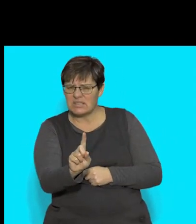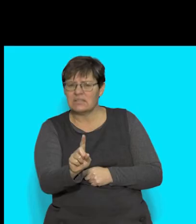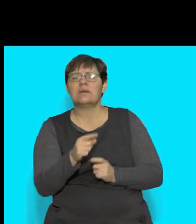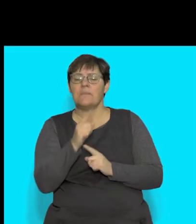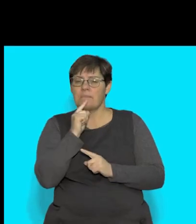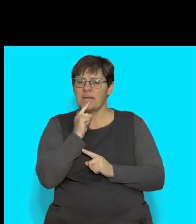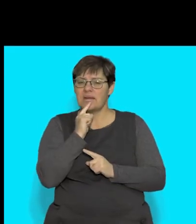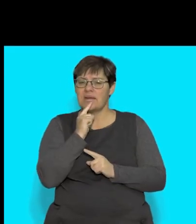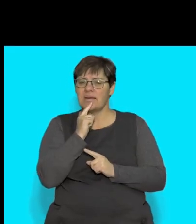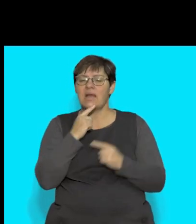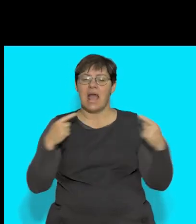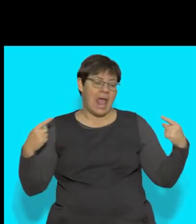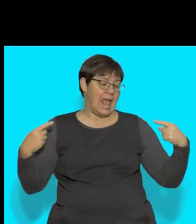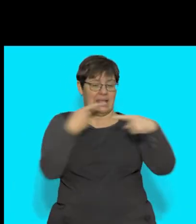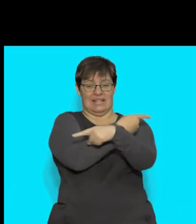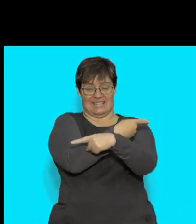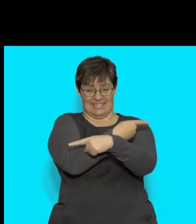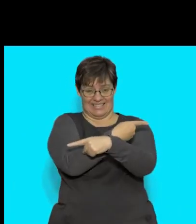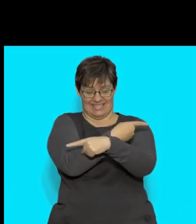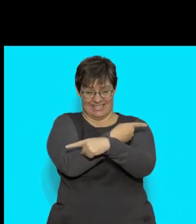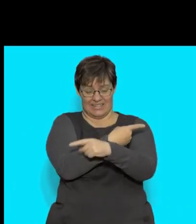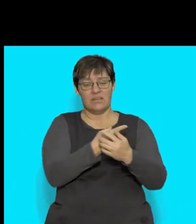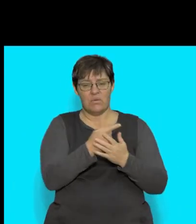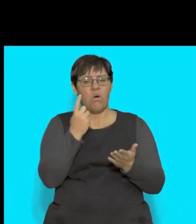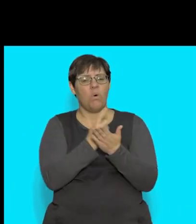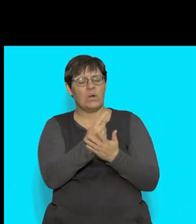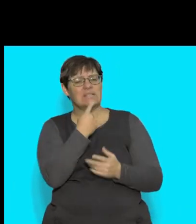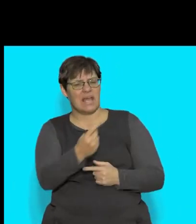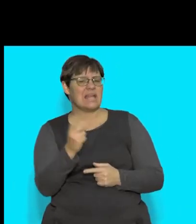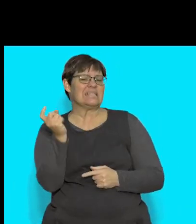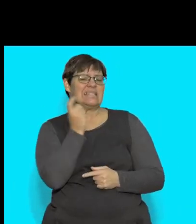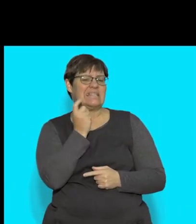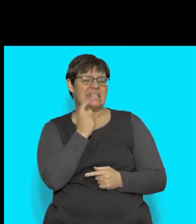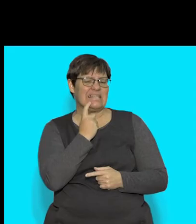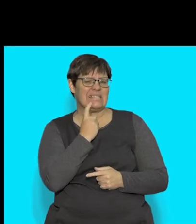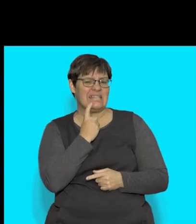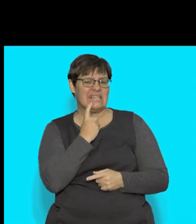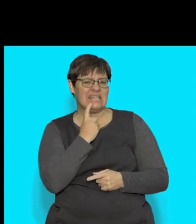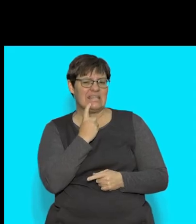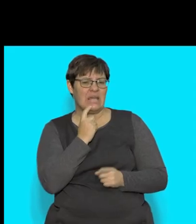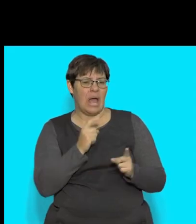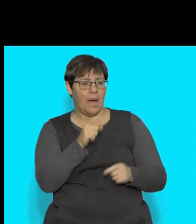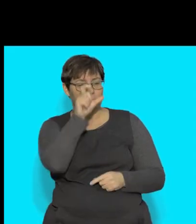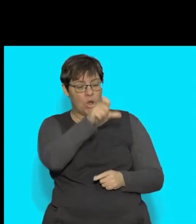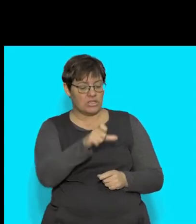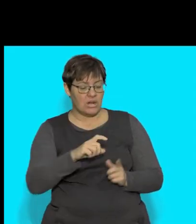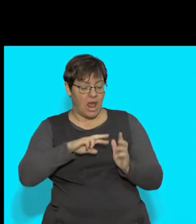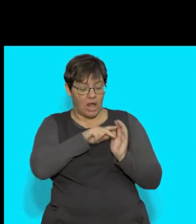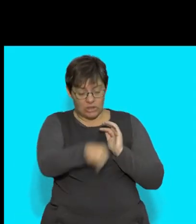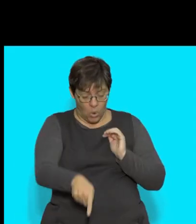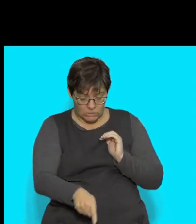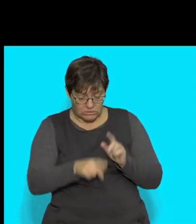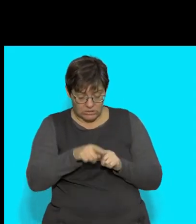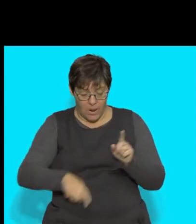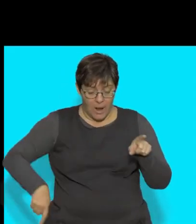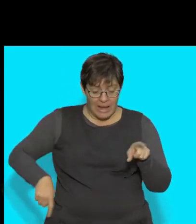say it's easier to kick somebody down a hill than it is to try and push them up. Now, if I have to push them